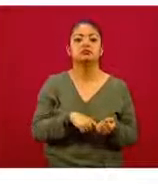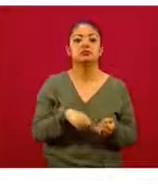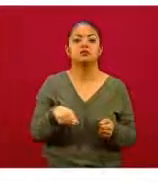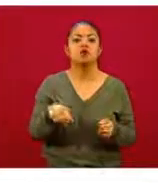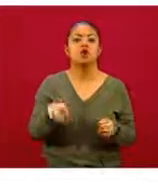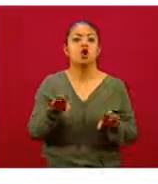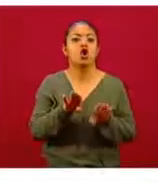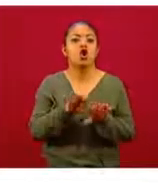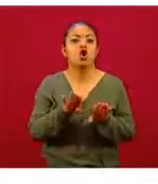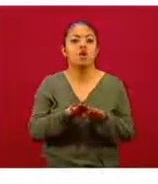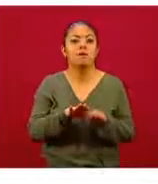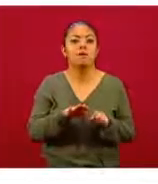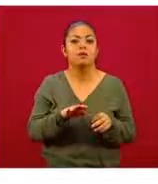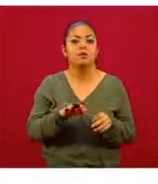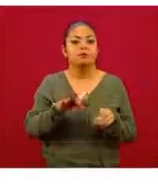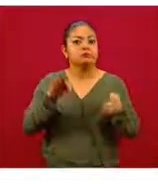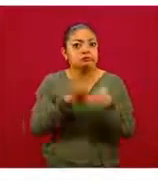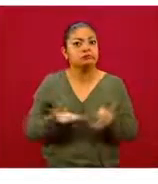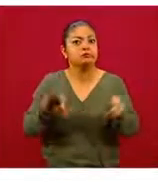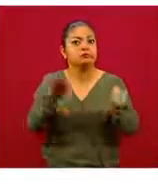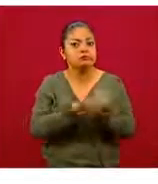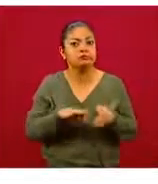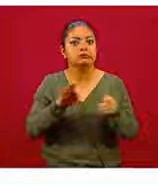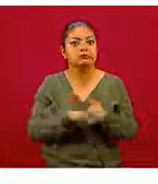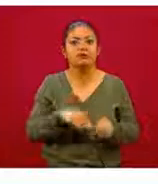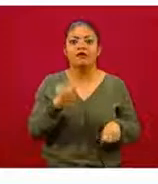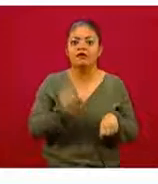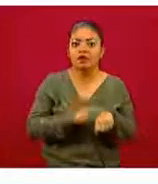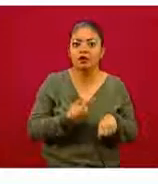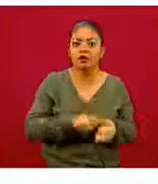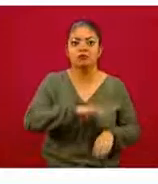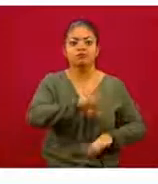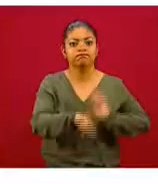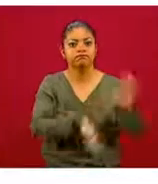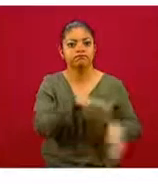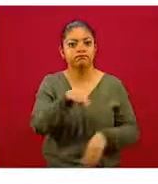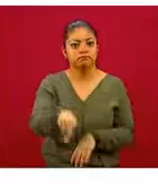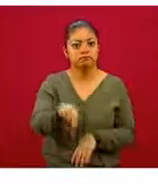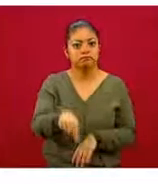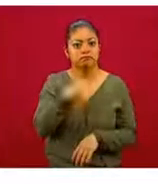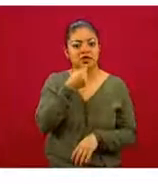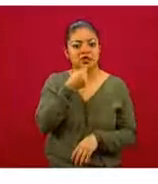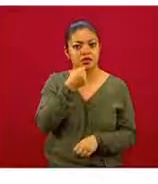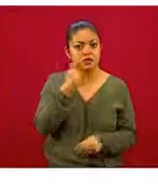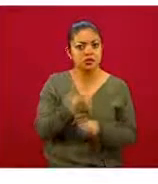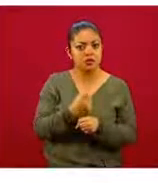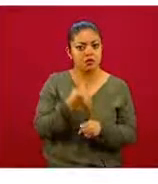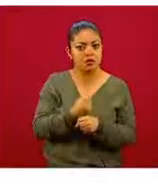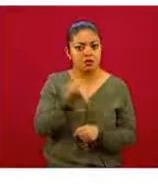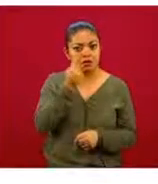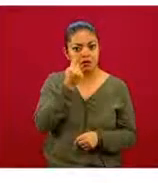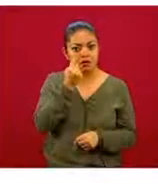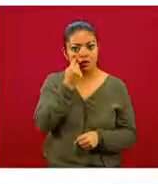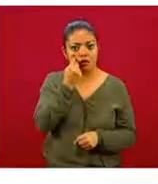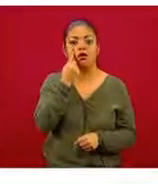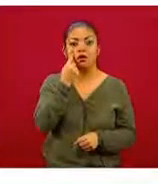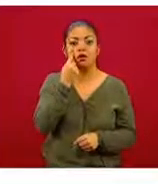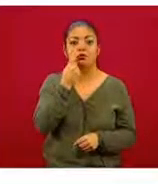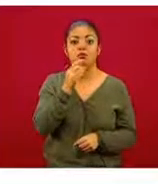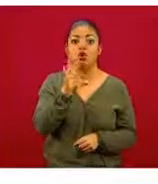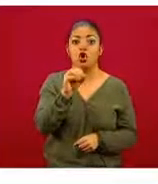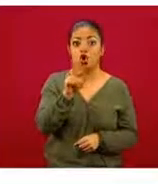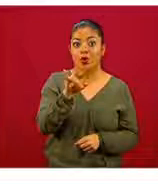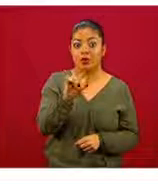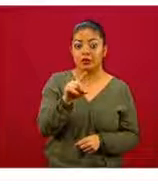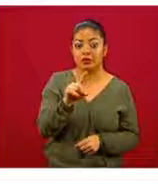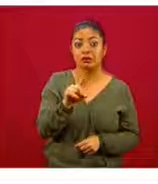respiratory illnesses are often caused by diseases or deaths where